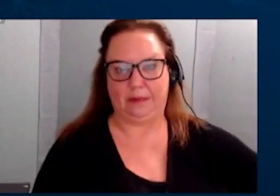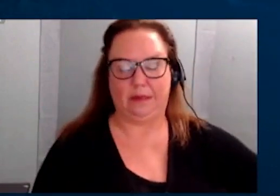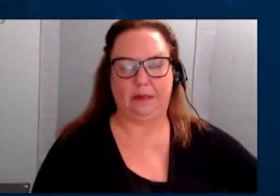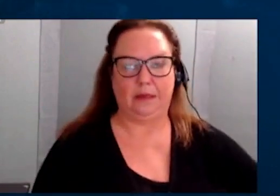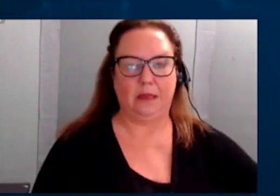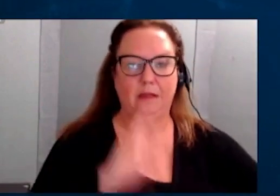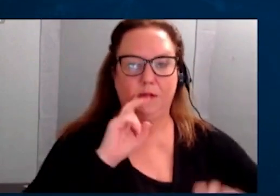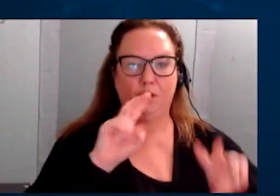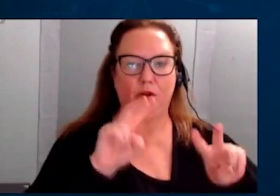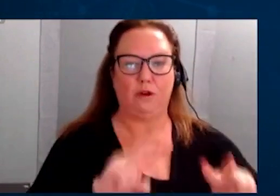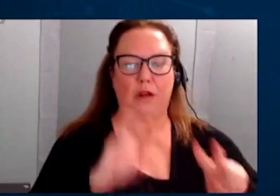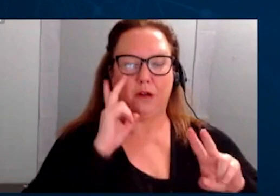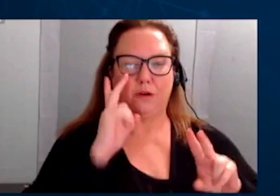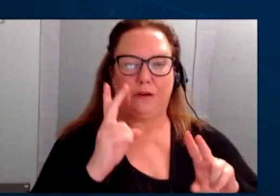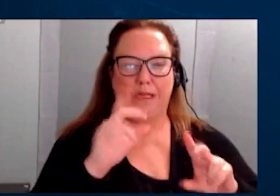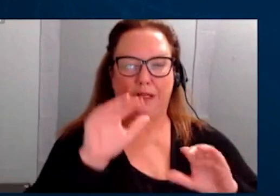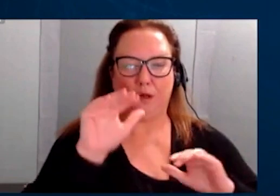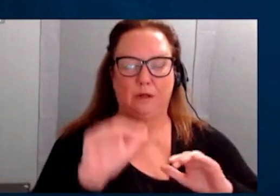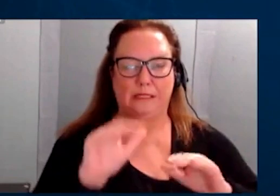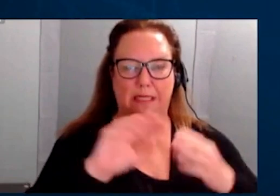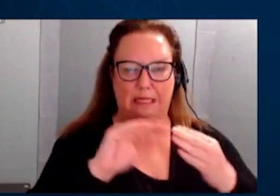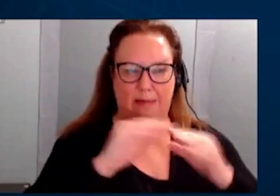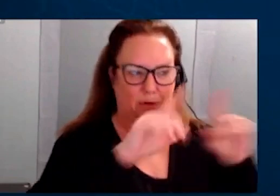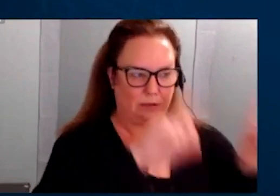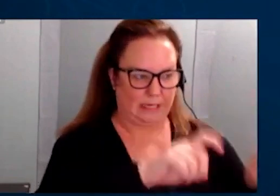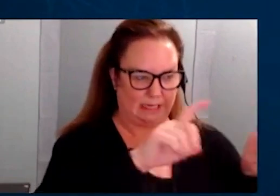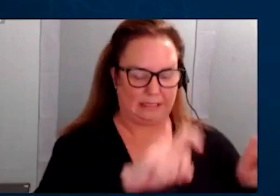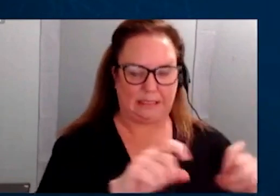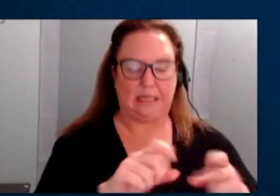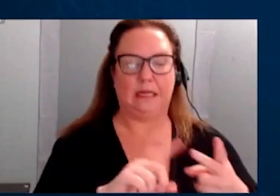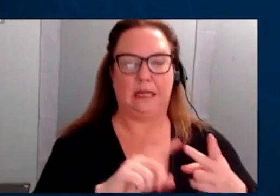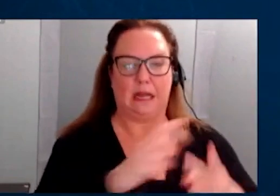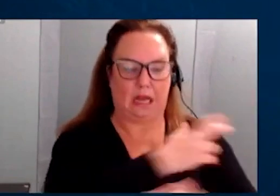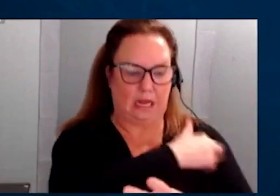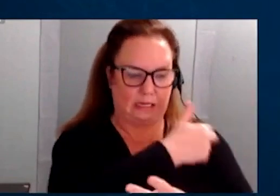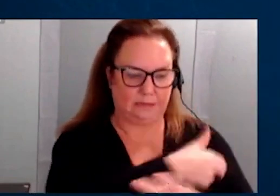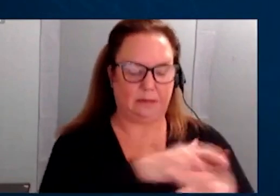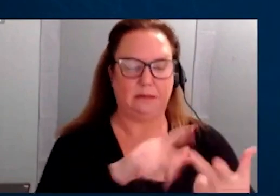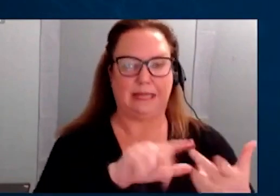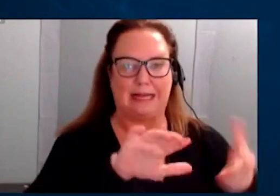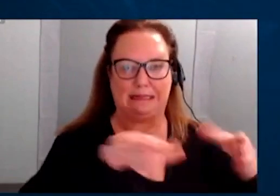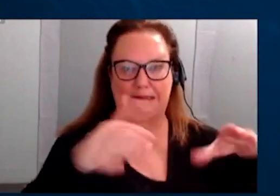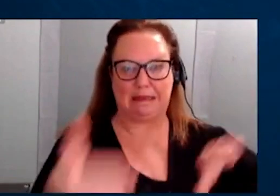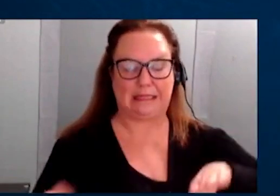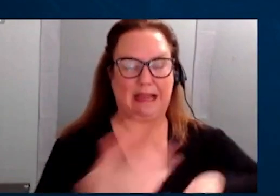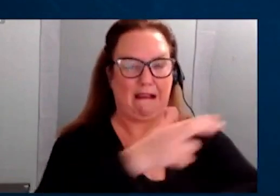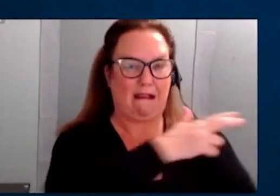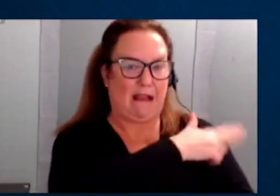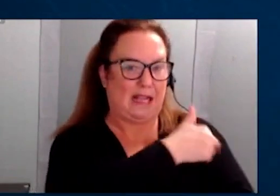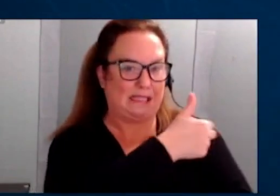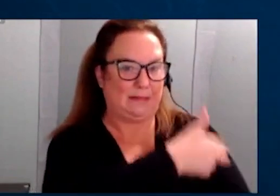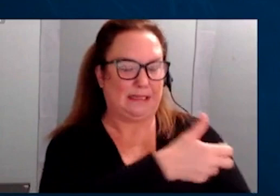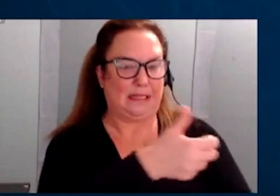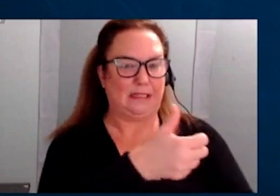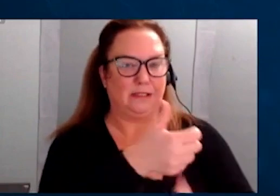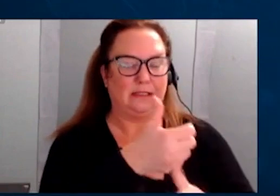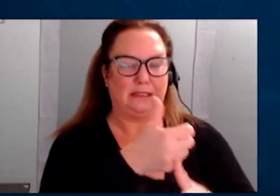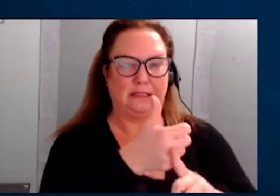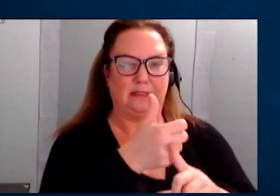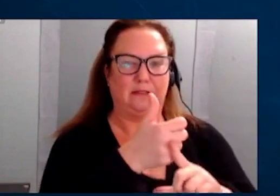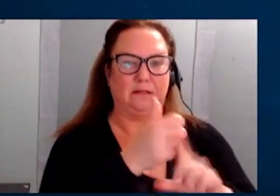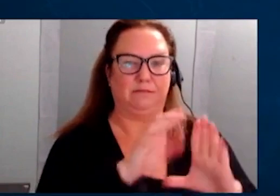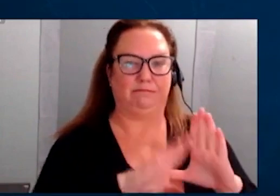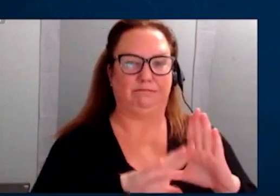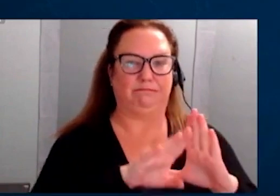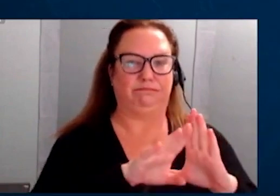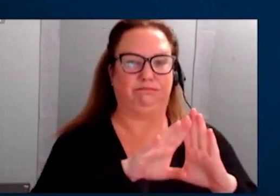at the lower part, you can see the number of tests being done, the number of hospitalizations, the number of deaths. Hospitalizations have still trended up overall